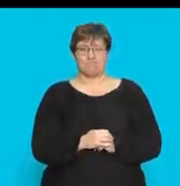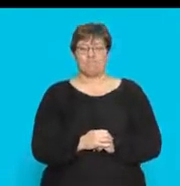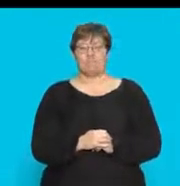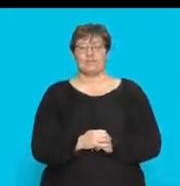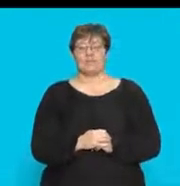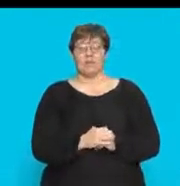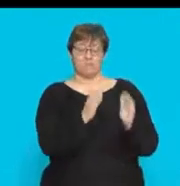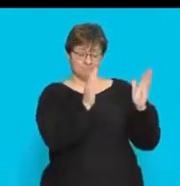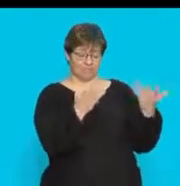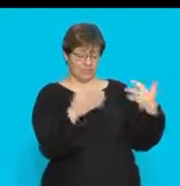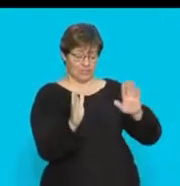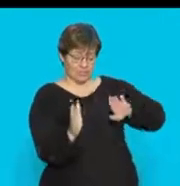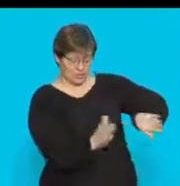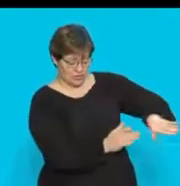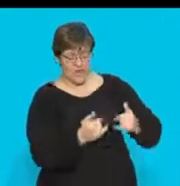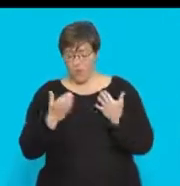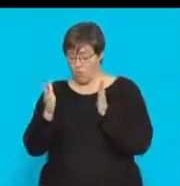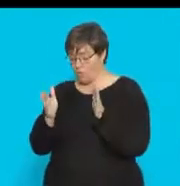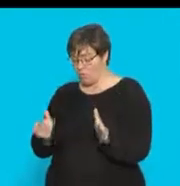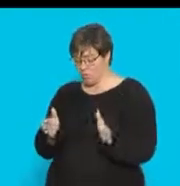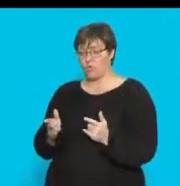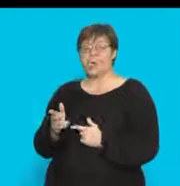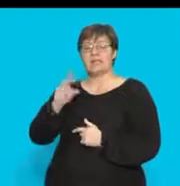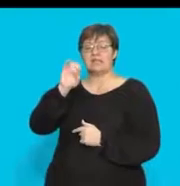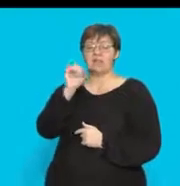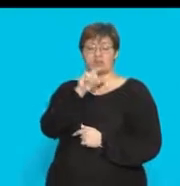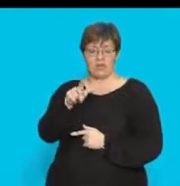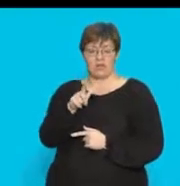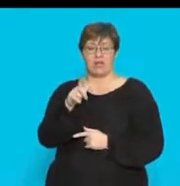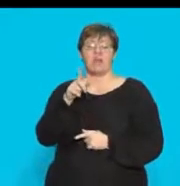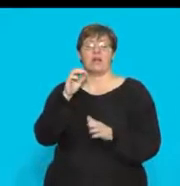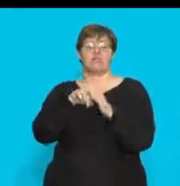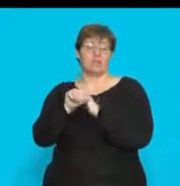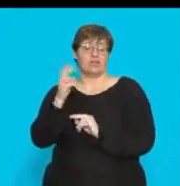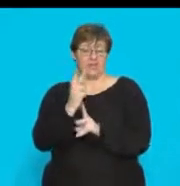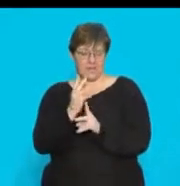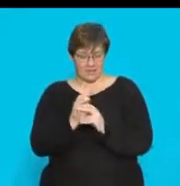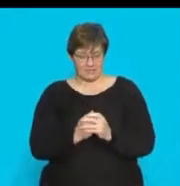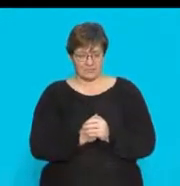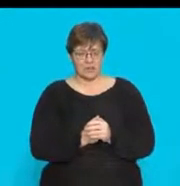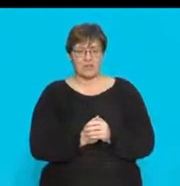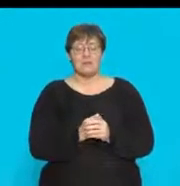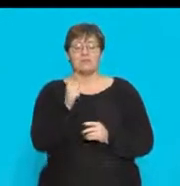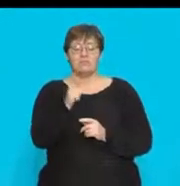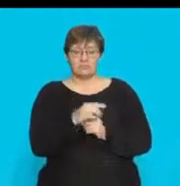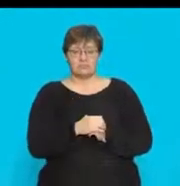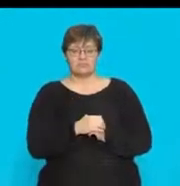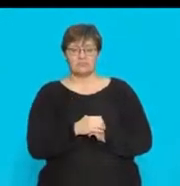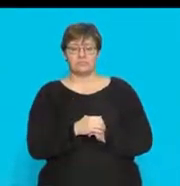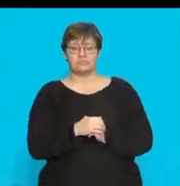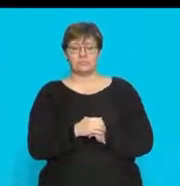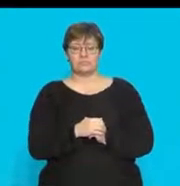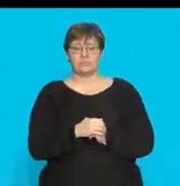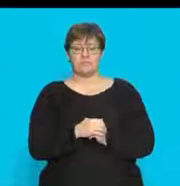let's now look at the concept of sexual reproduction, right? And if we break down the word, right, when we